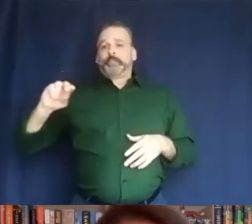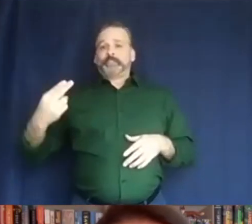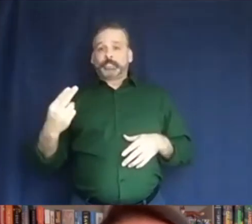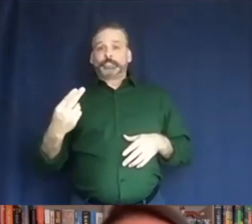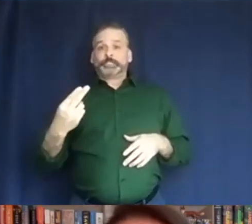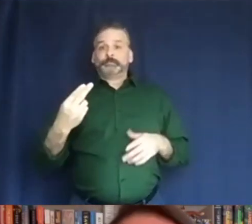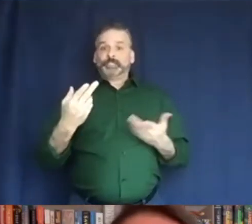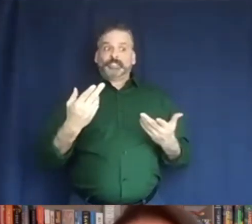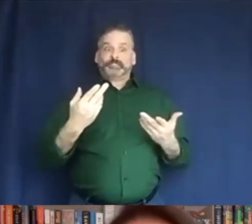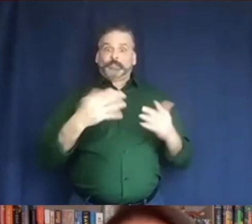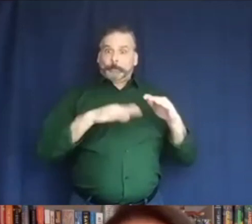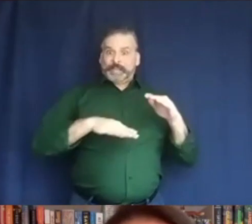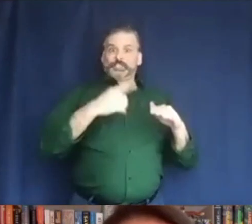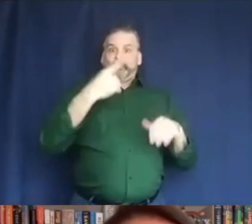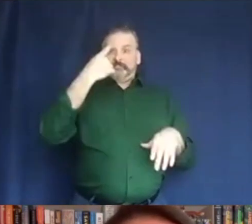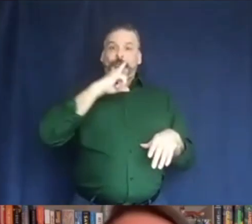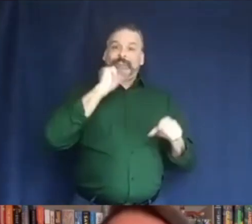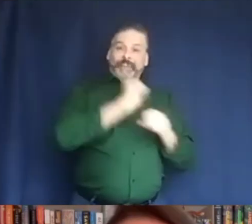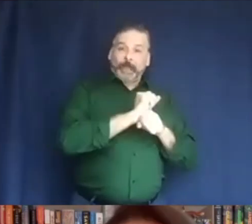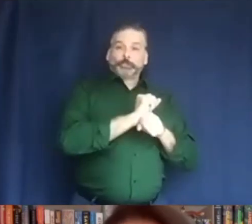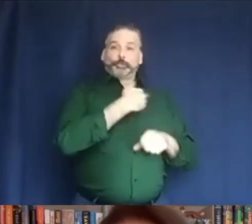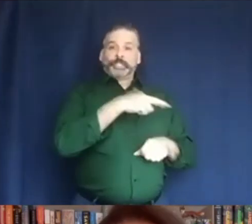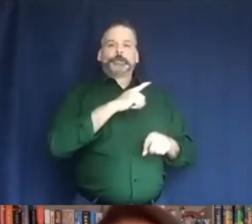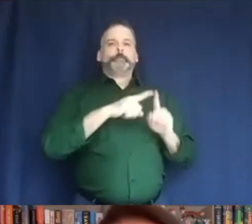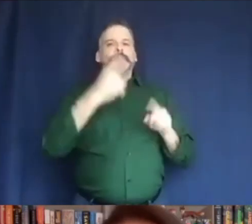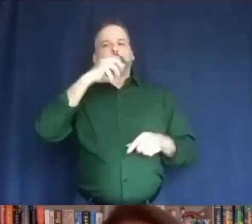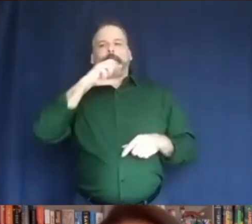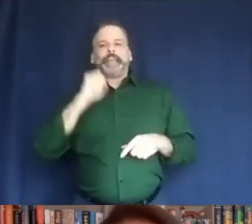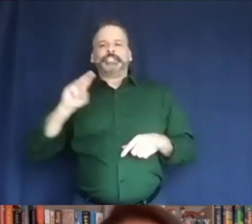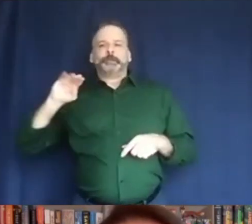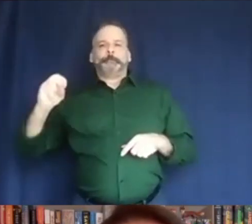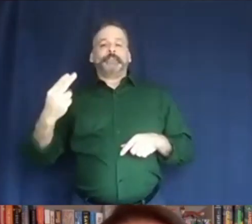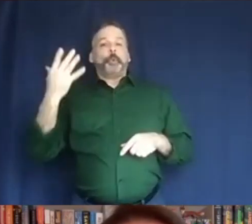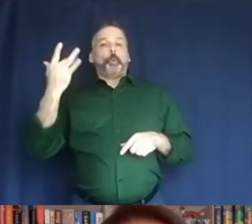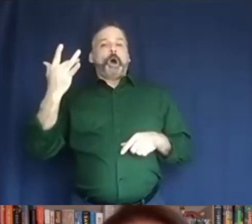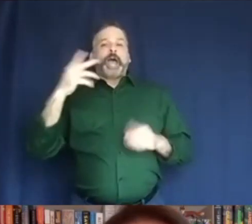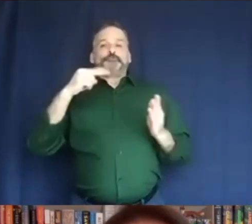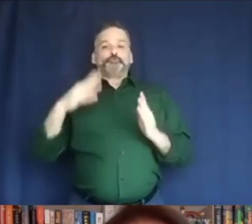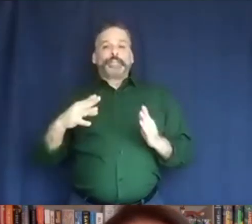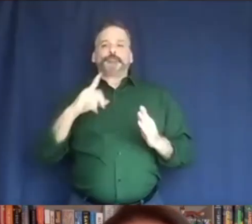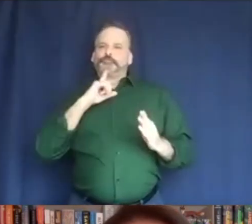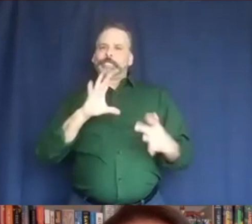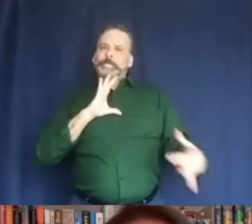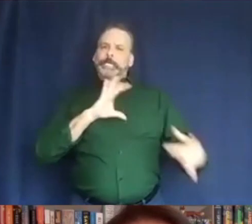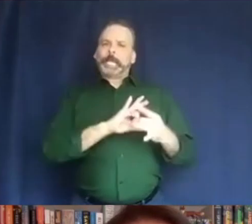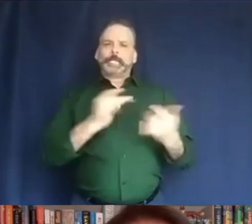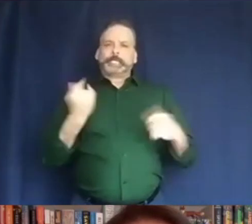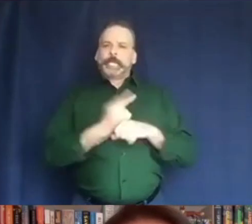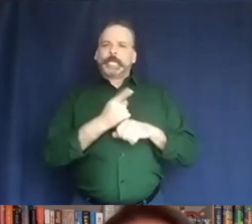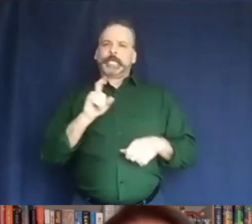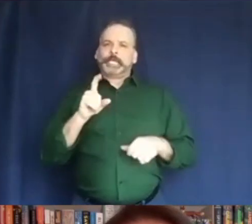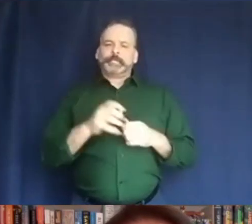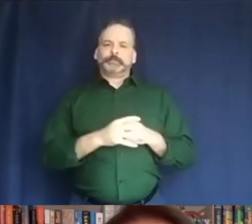active religion, but in terms of ancient myths, why do you think they resonate so strongly with readers today?